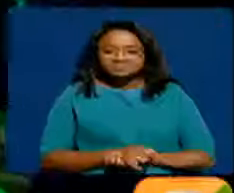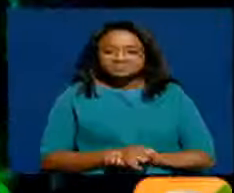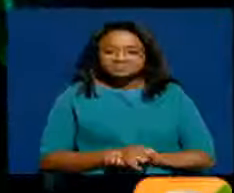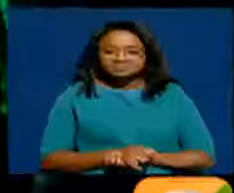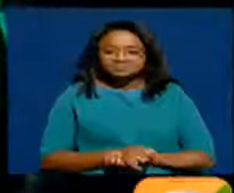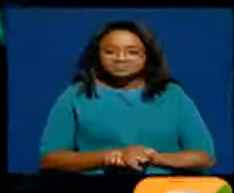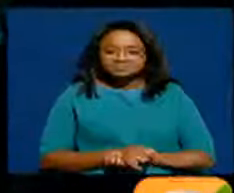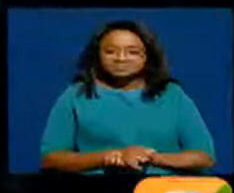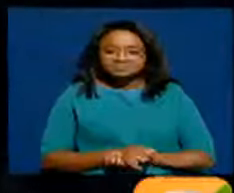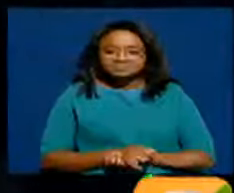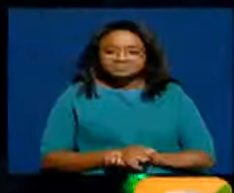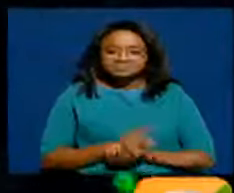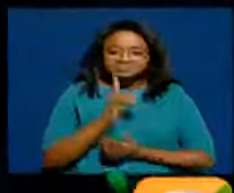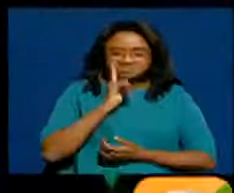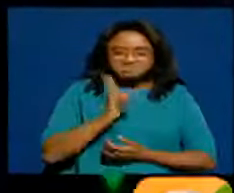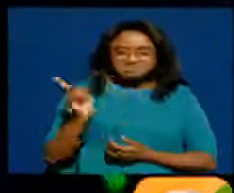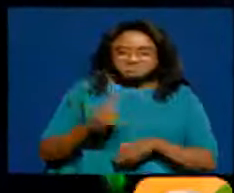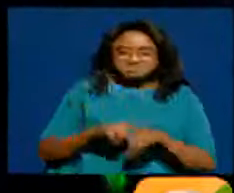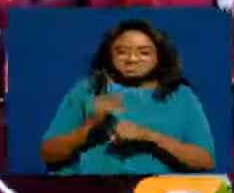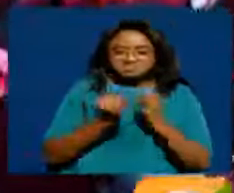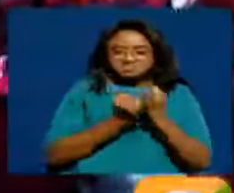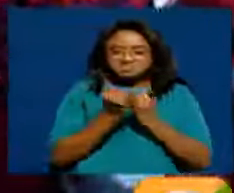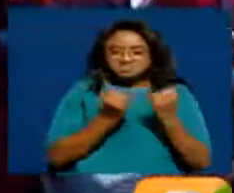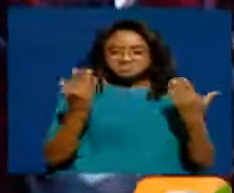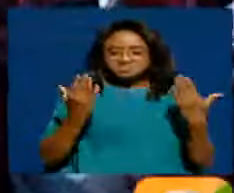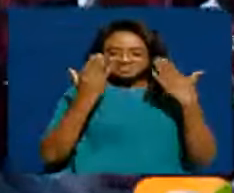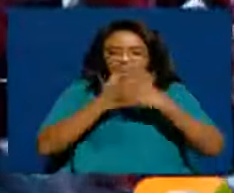Saturday night and Carnival Grounds was fully packed.